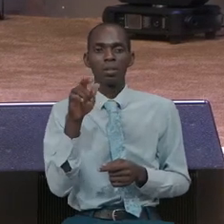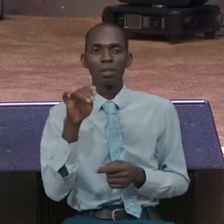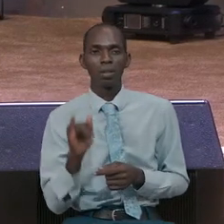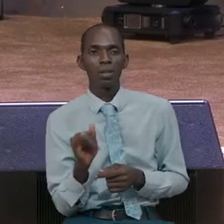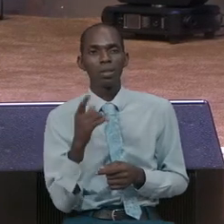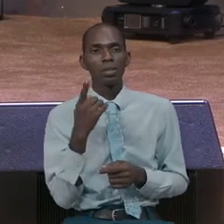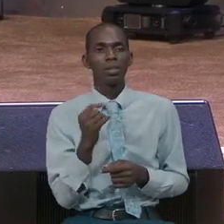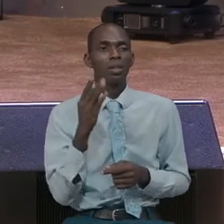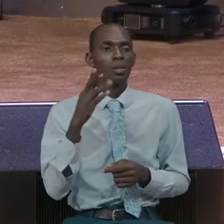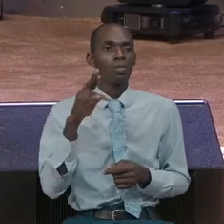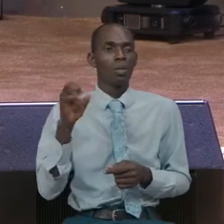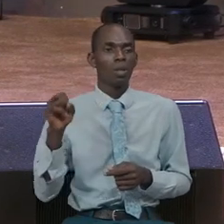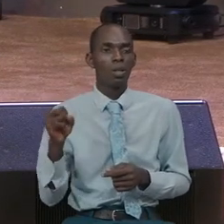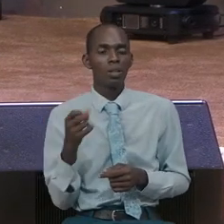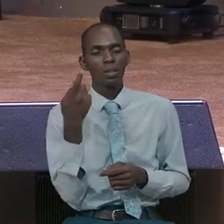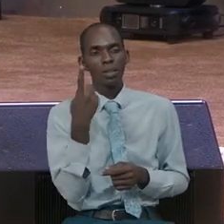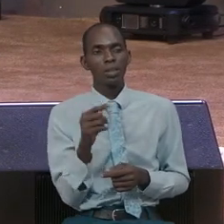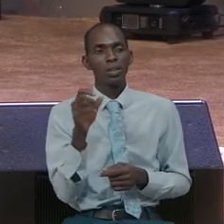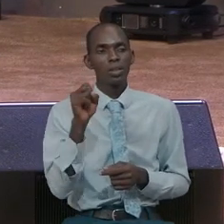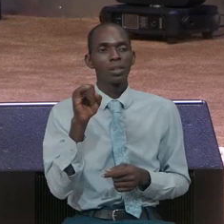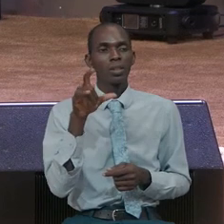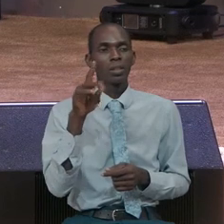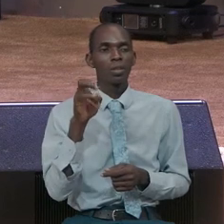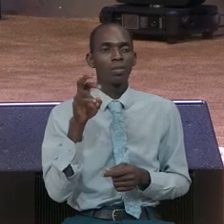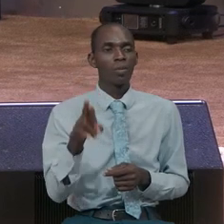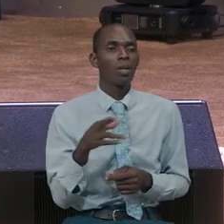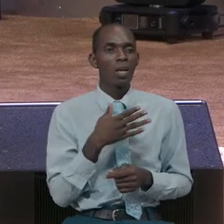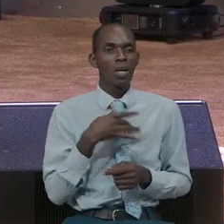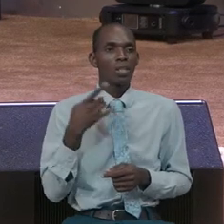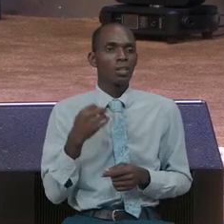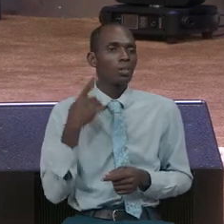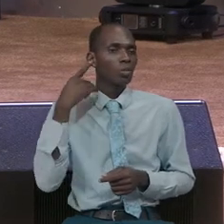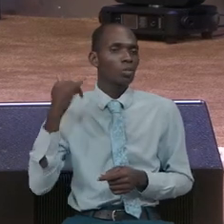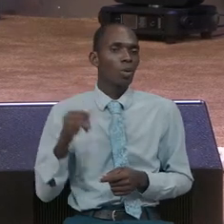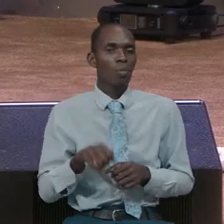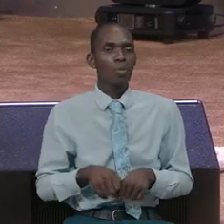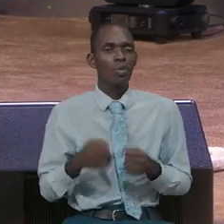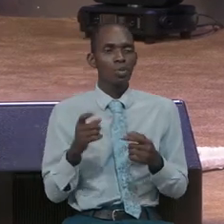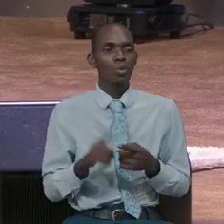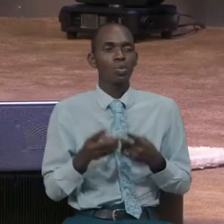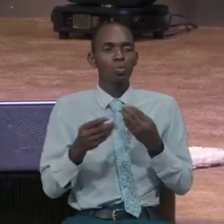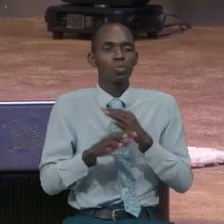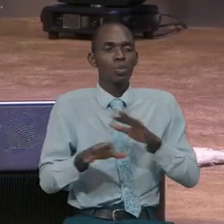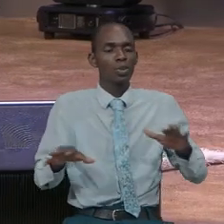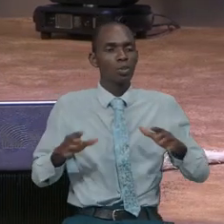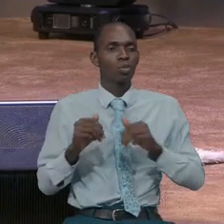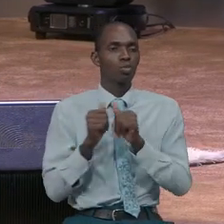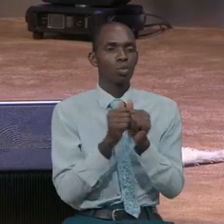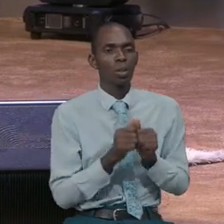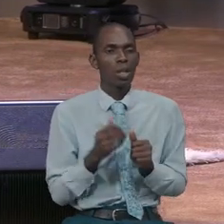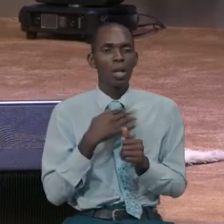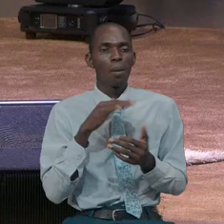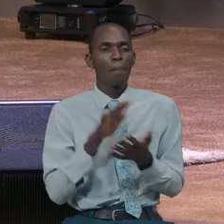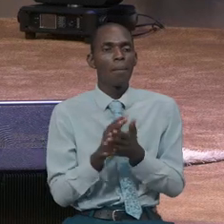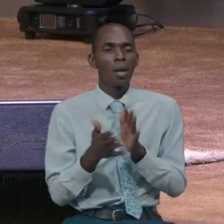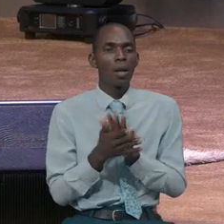brass, the silver, and the gold broken to pieces together and became